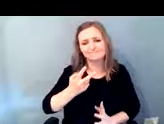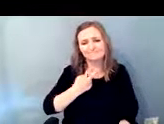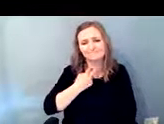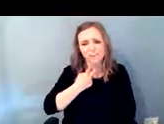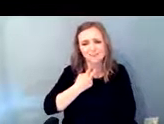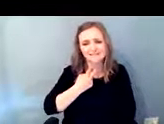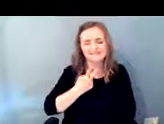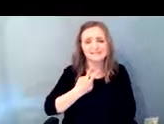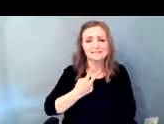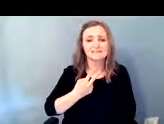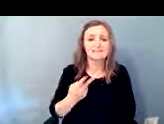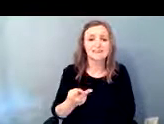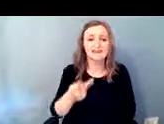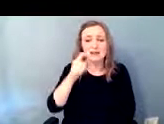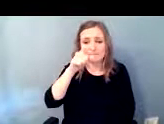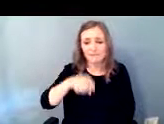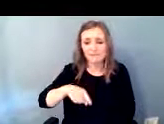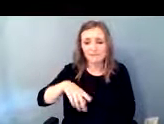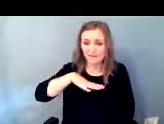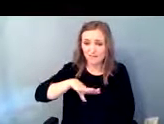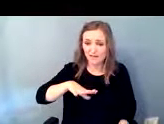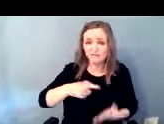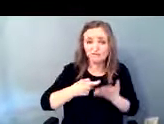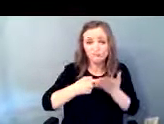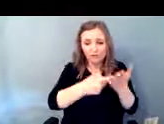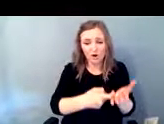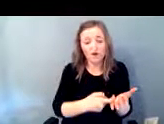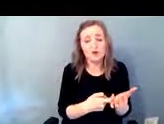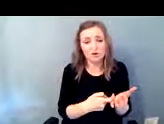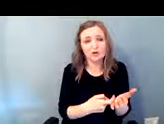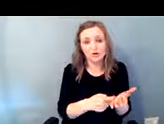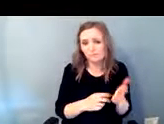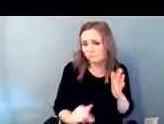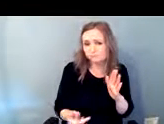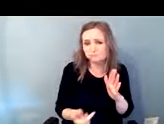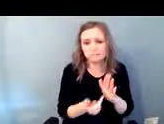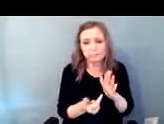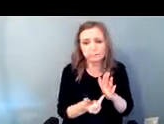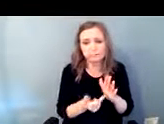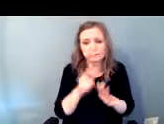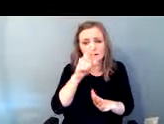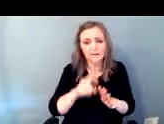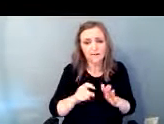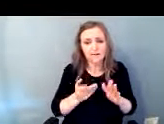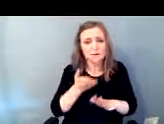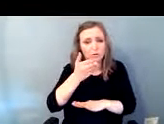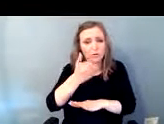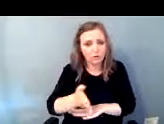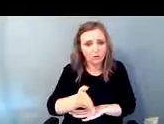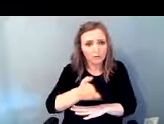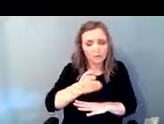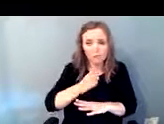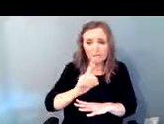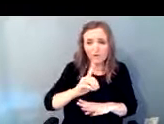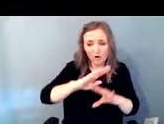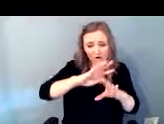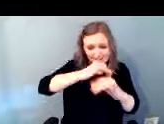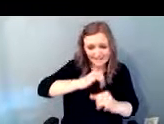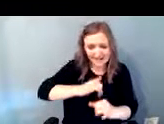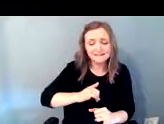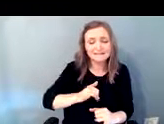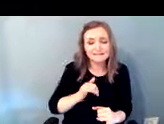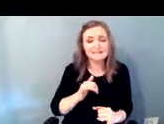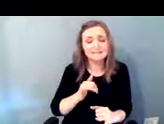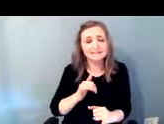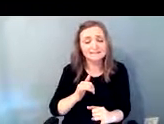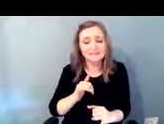understand that if they've been referred, there is an importance for them to go and have that test and, then